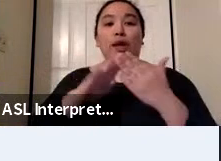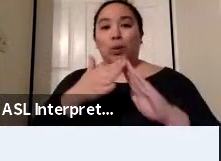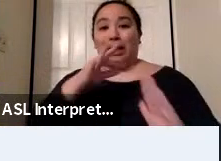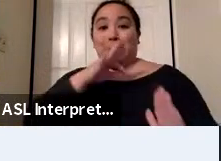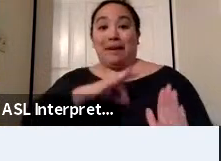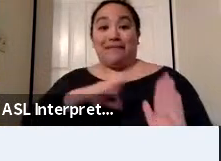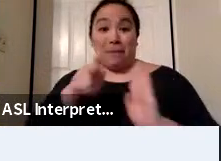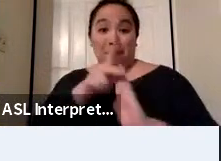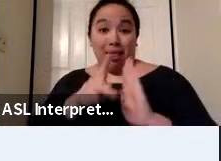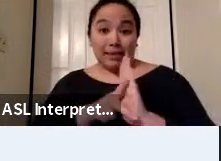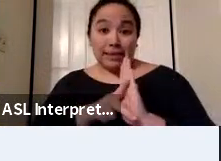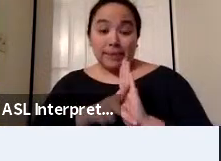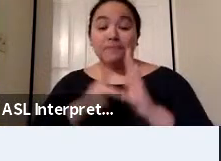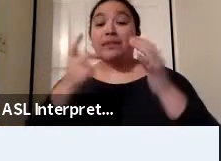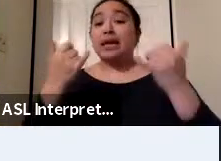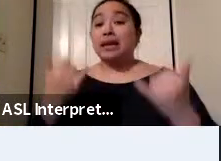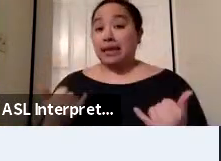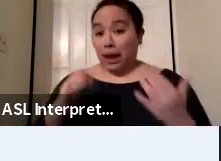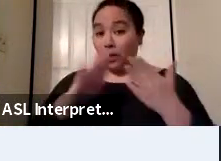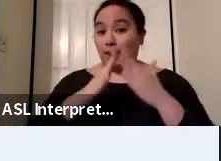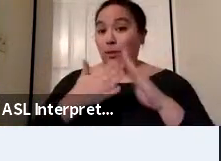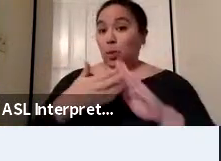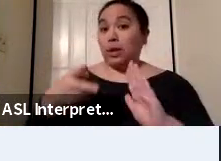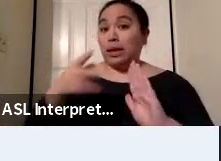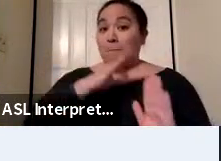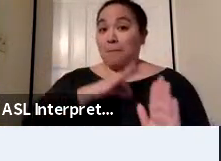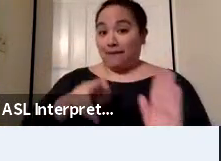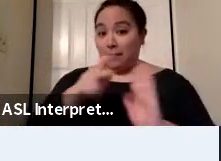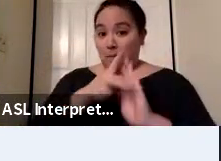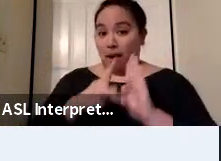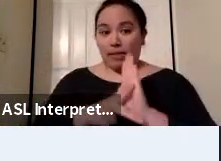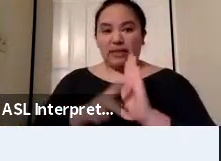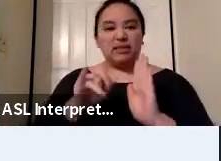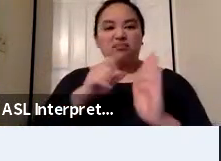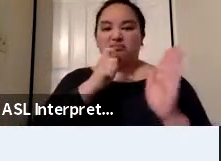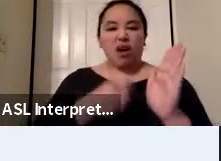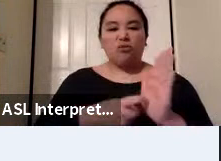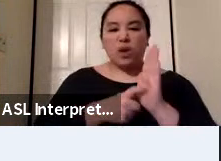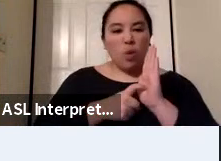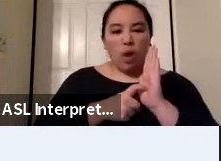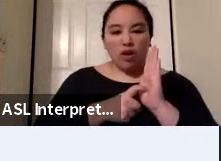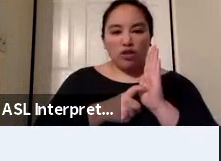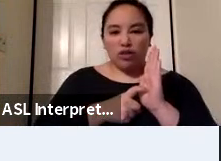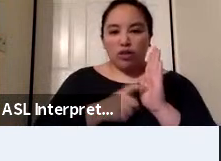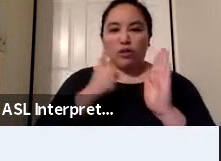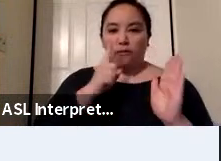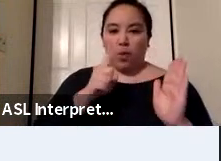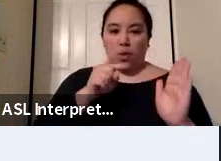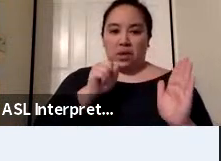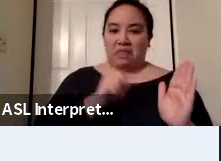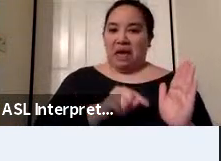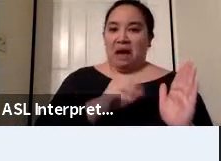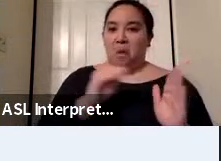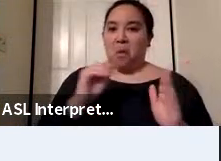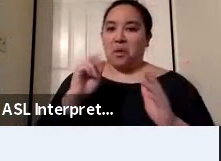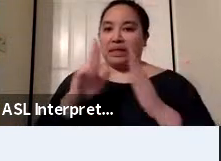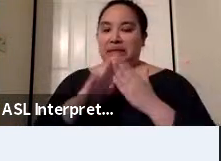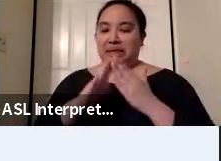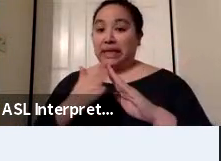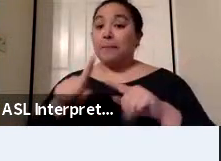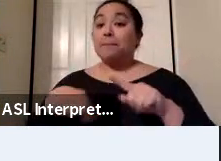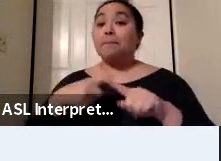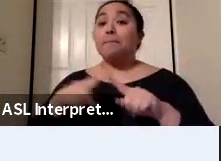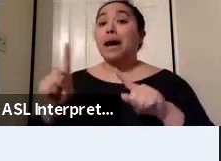policy. Now, the community benefit policy was not a requirement of SGC or the city. As we started the subcontracting